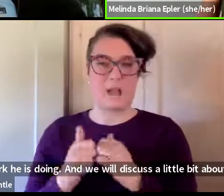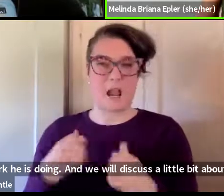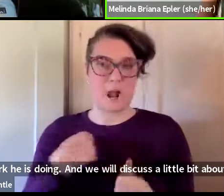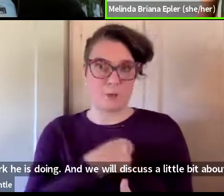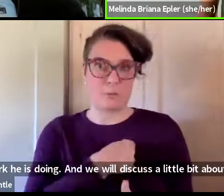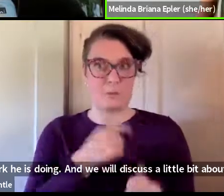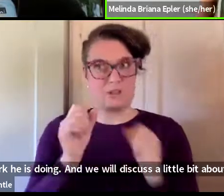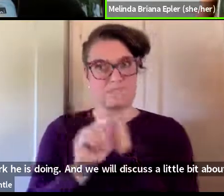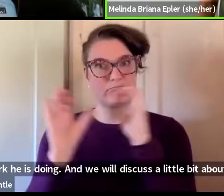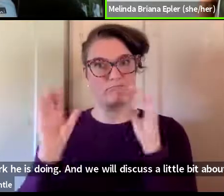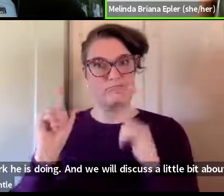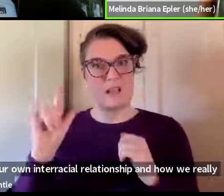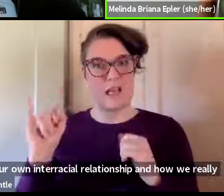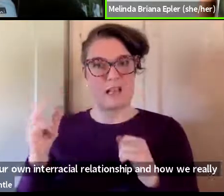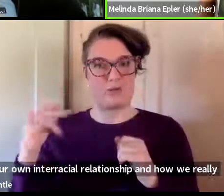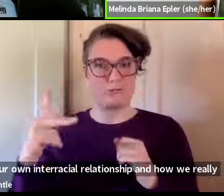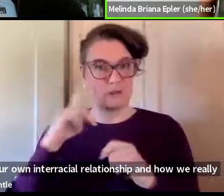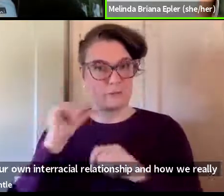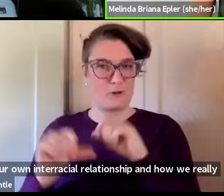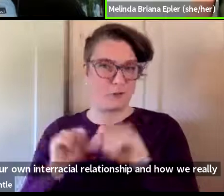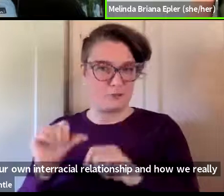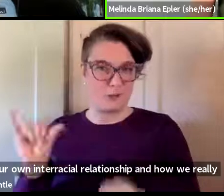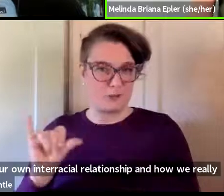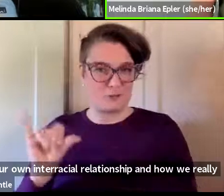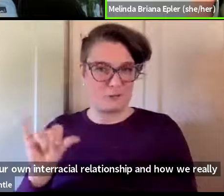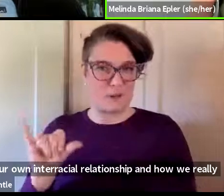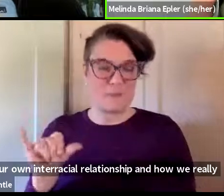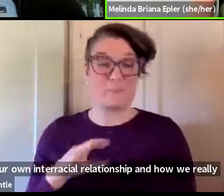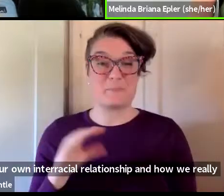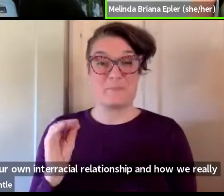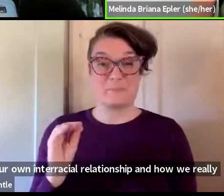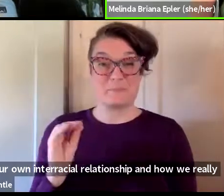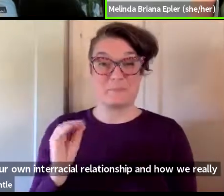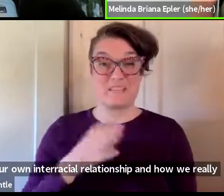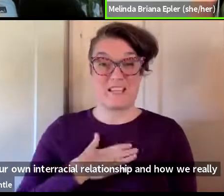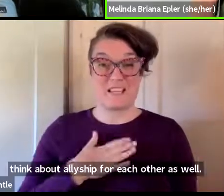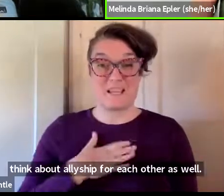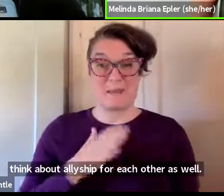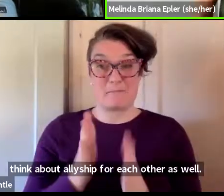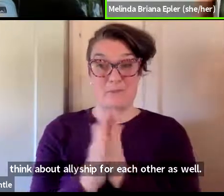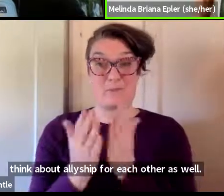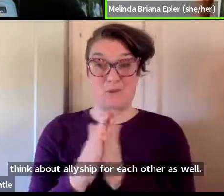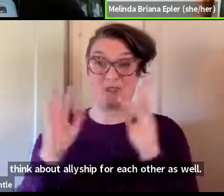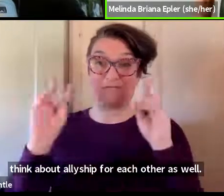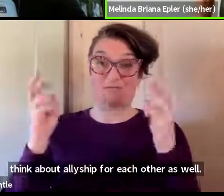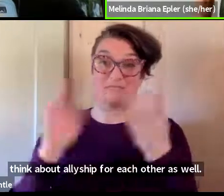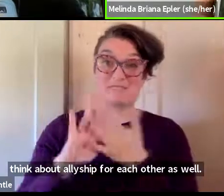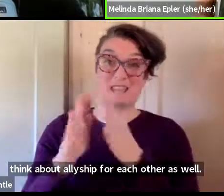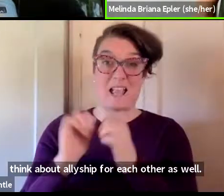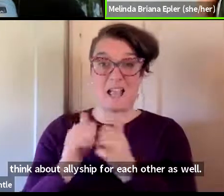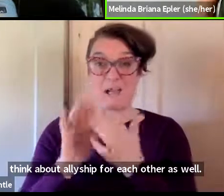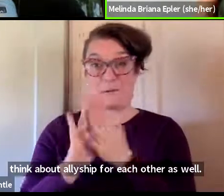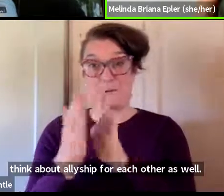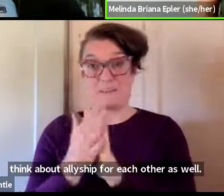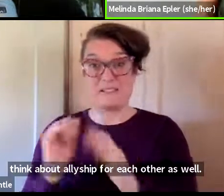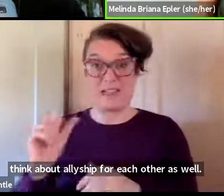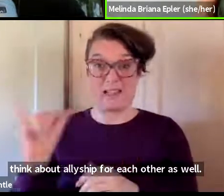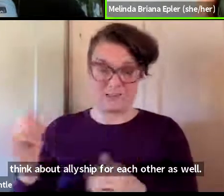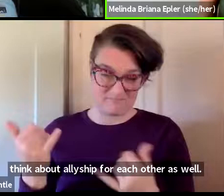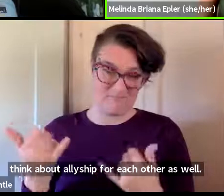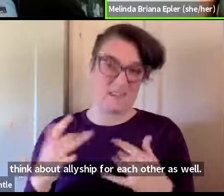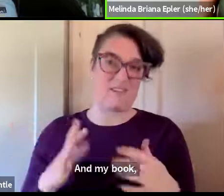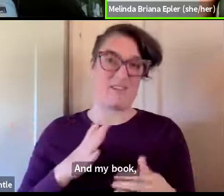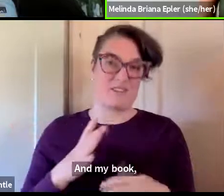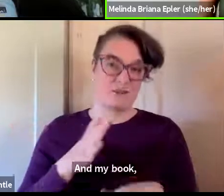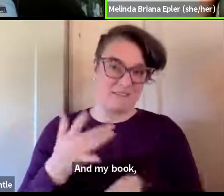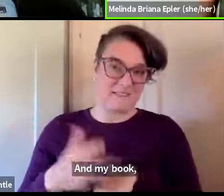about allyship for each other as well. And my book, How to Be an Ally, is now officially available